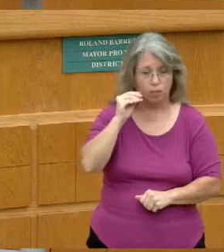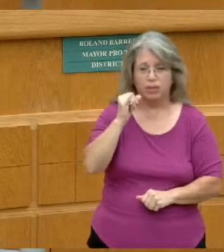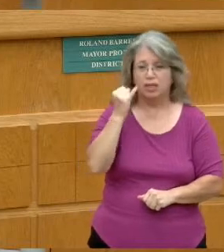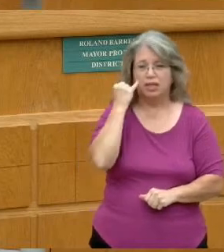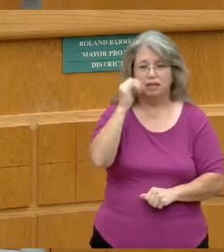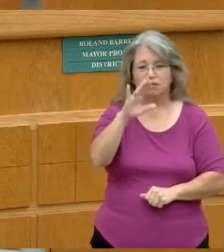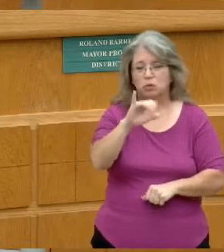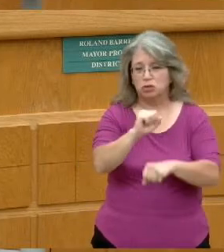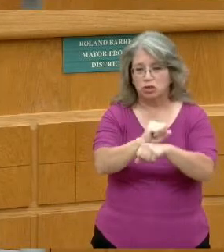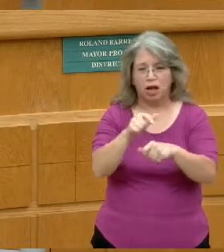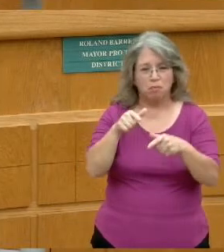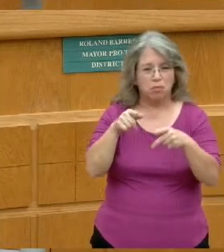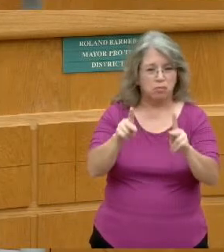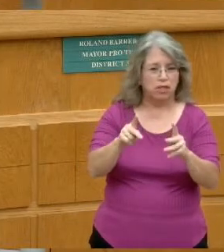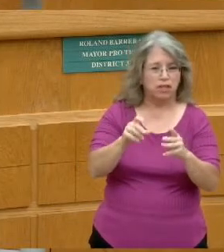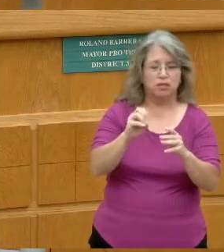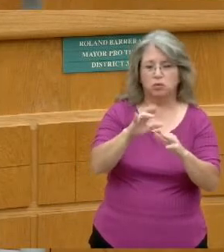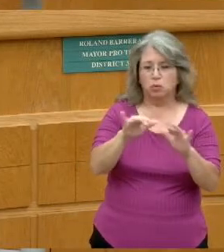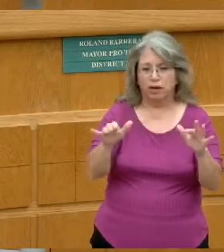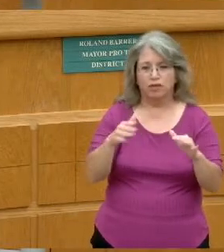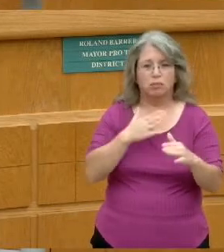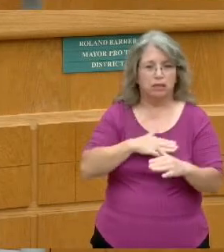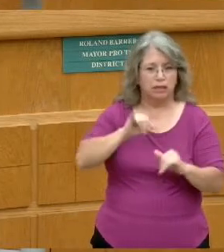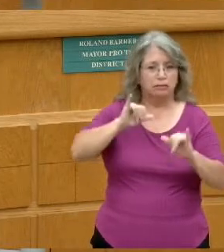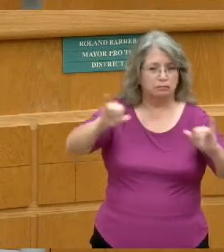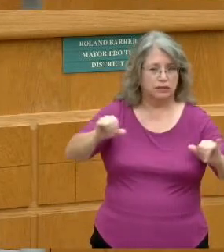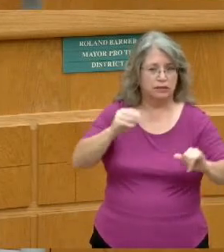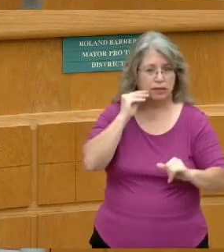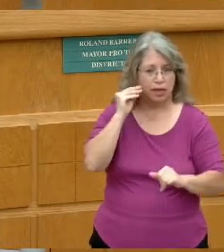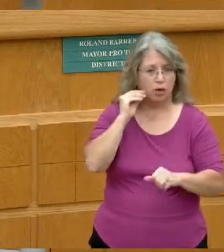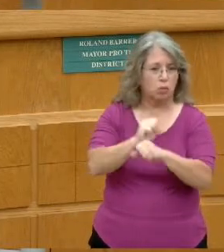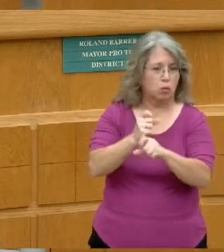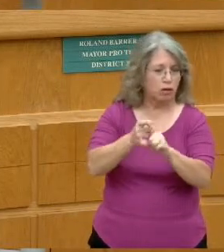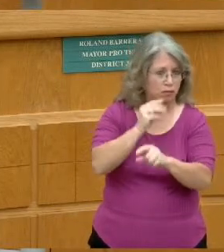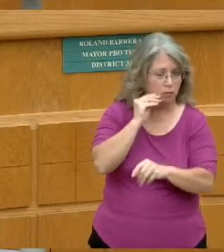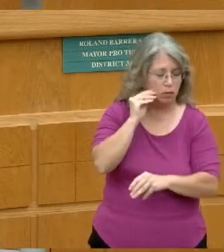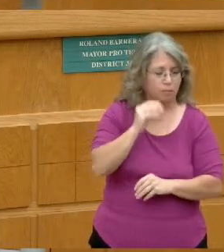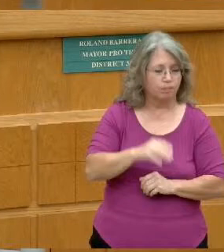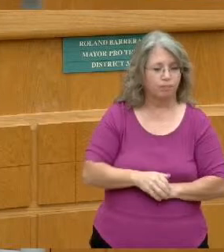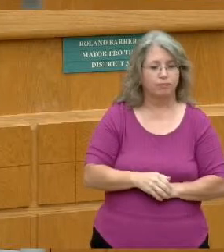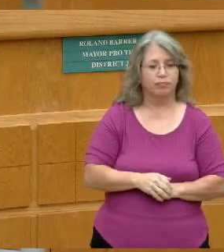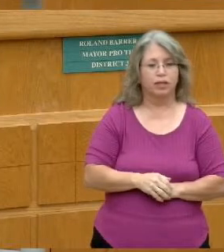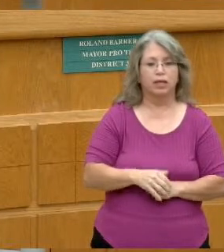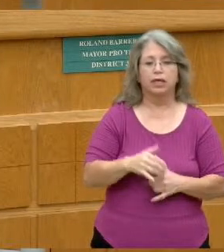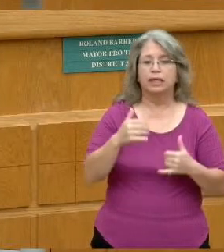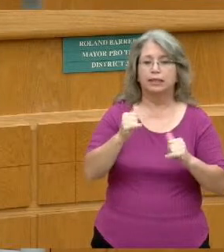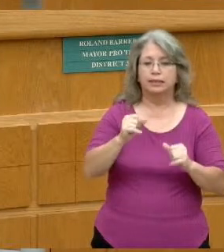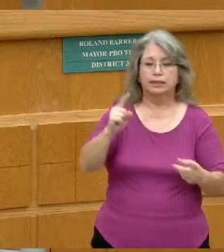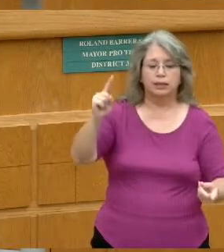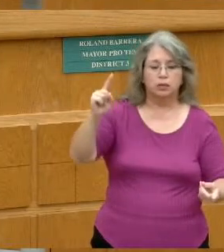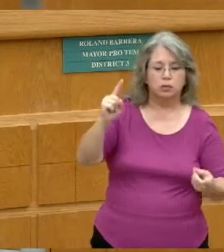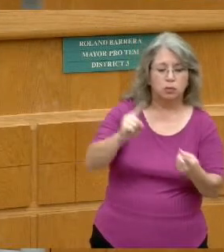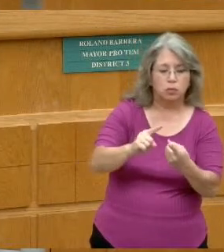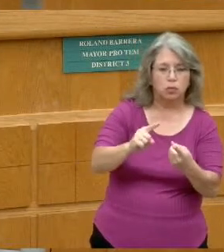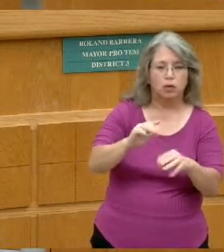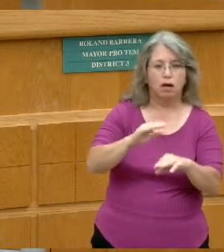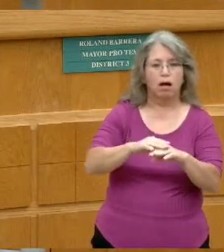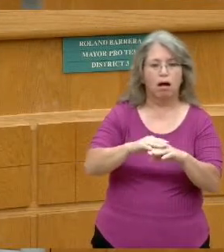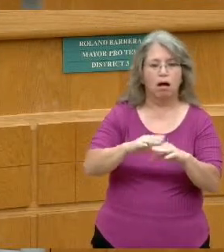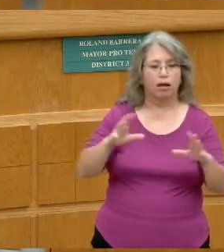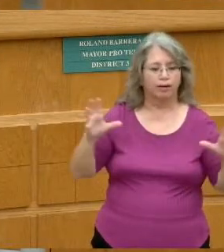sure. Two, there's loosening restrictions on social gatherings, public gatherings, so that's kind